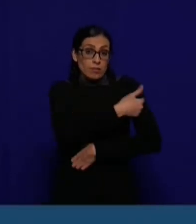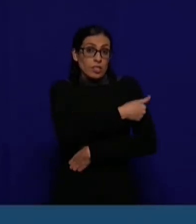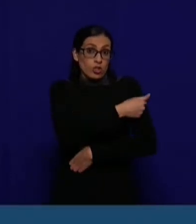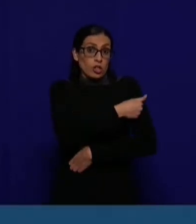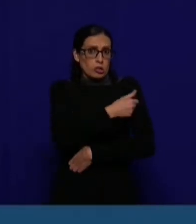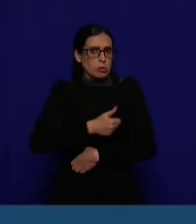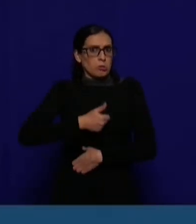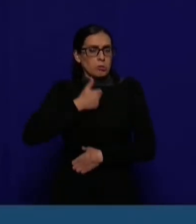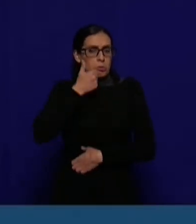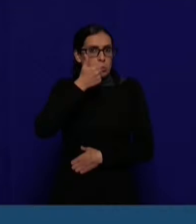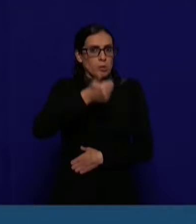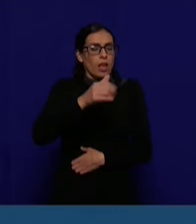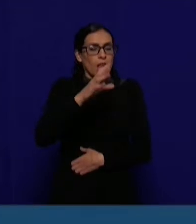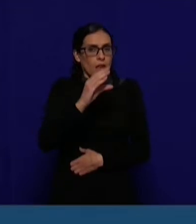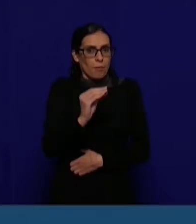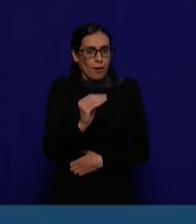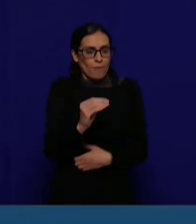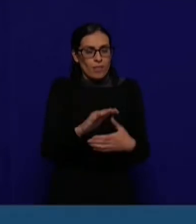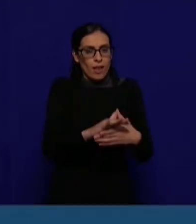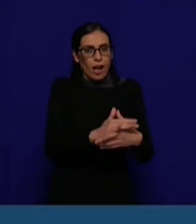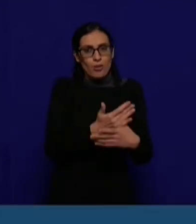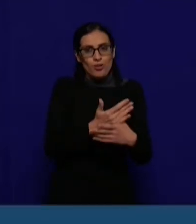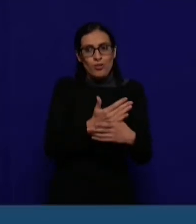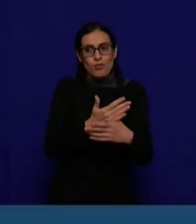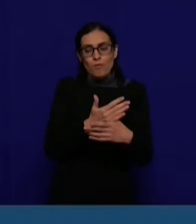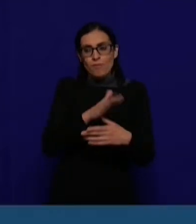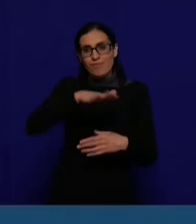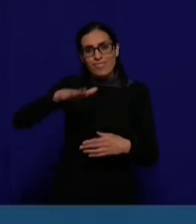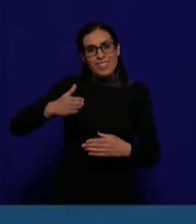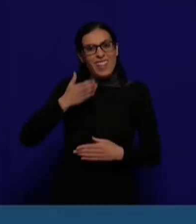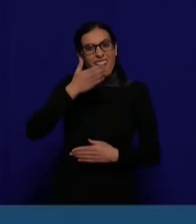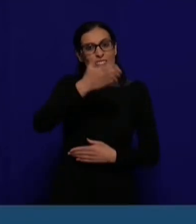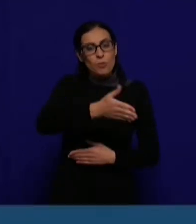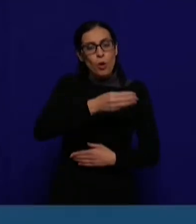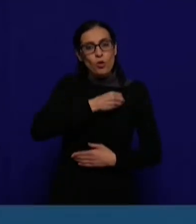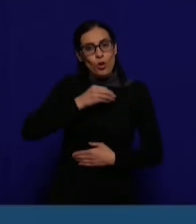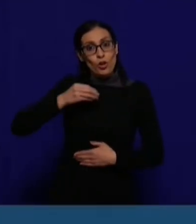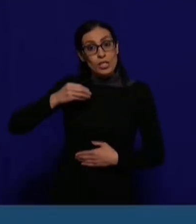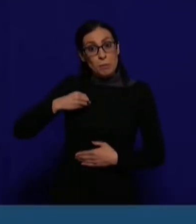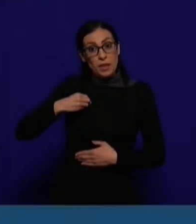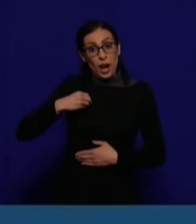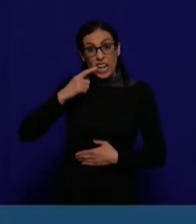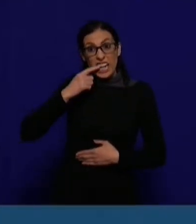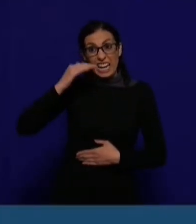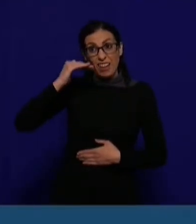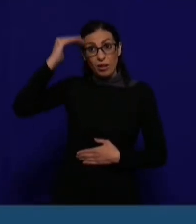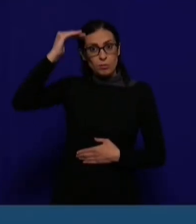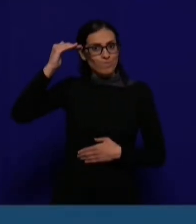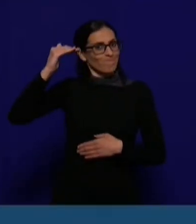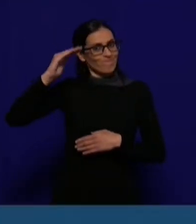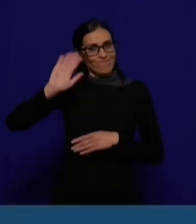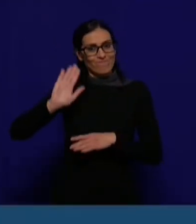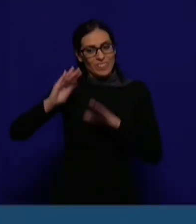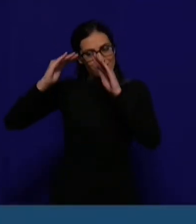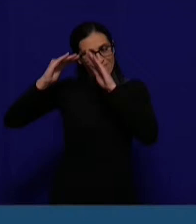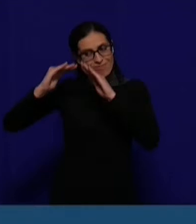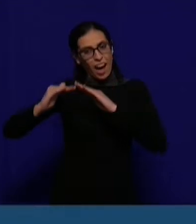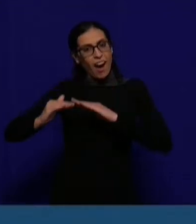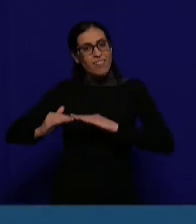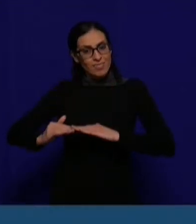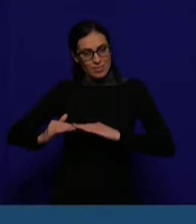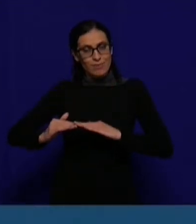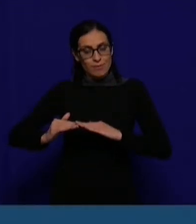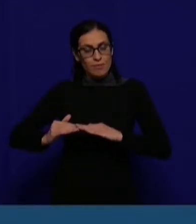ta' persuni li qegħdin jidħlu l-isptar ta' etajiet avvanzati dejjem bil-mod qiegħed jonqos u dan qed ikun impattat ukoll mhux